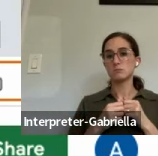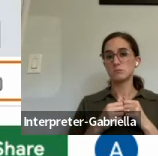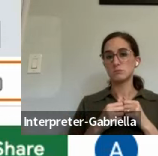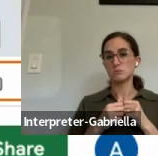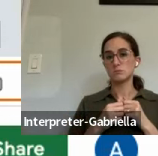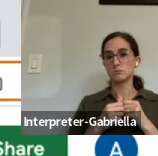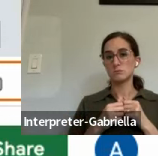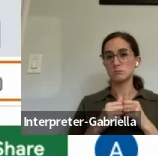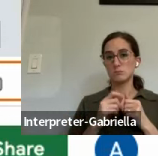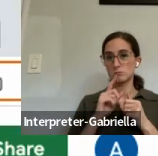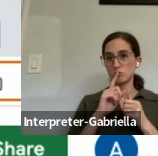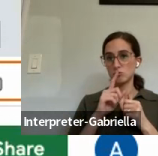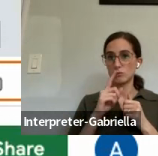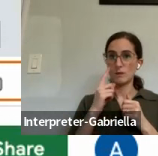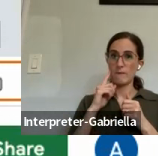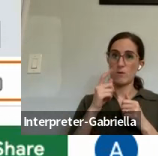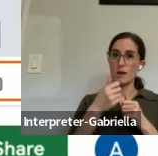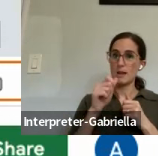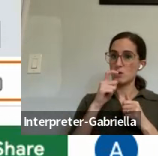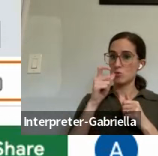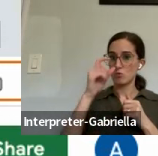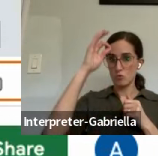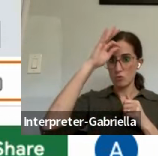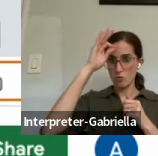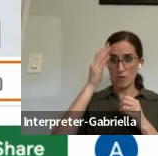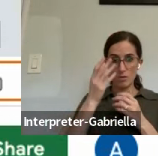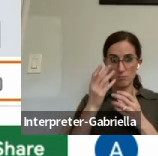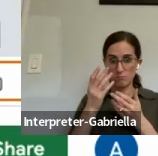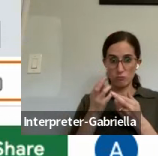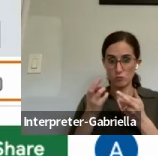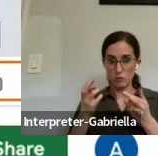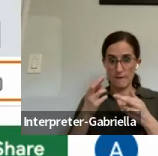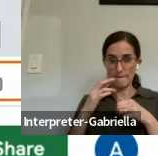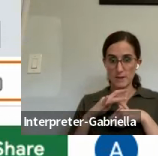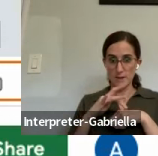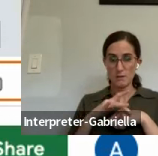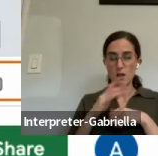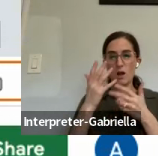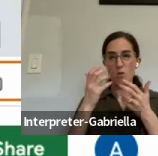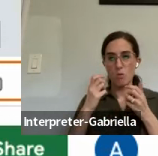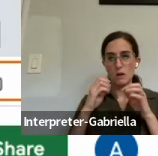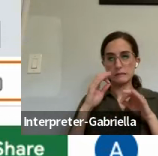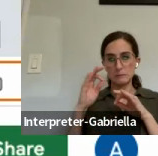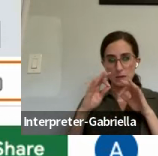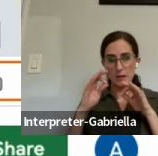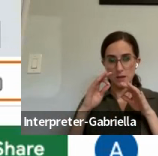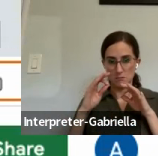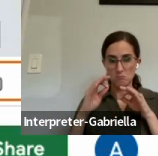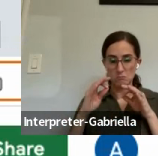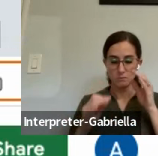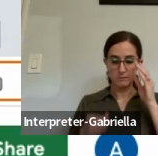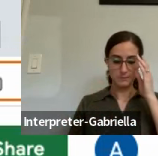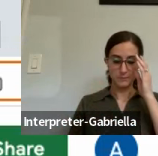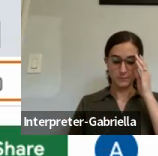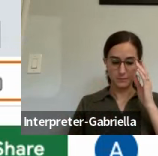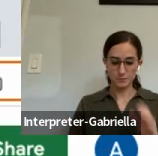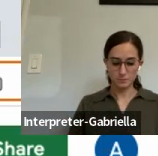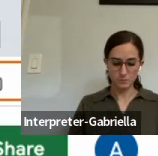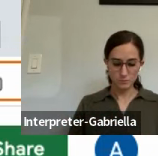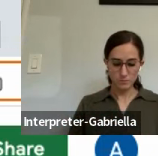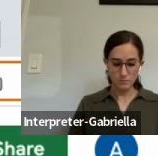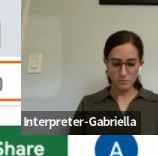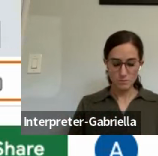know about this resource, I'd like to just provide a little bit of information for the group. Ok,